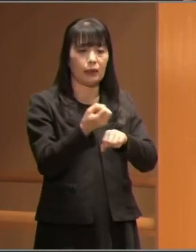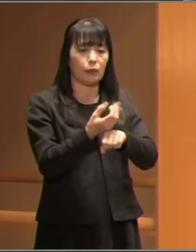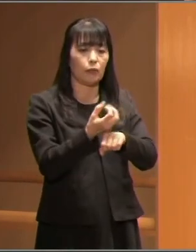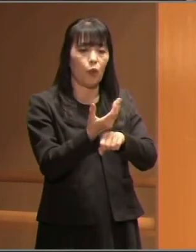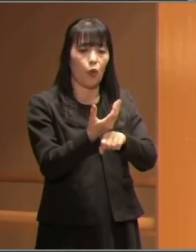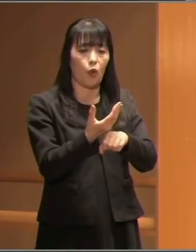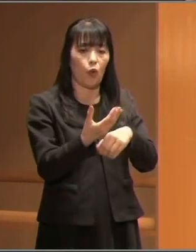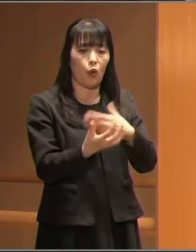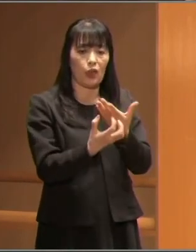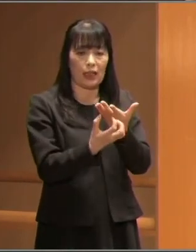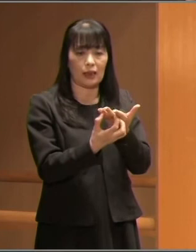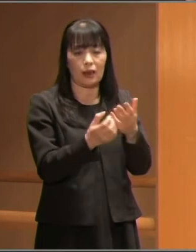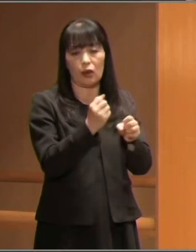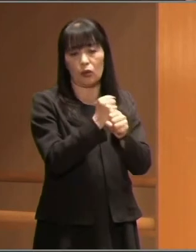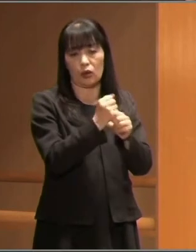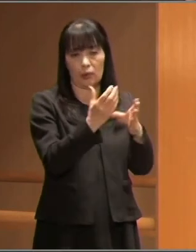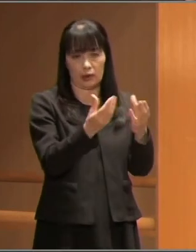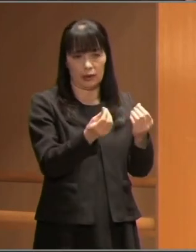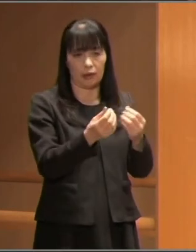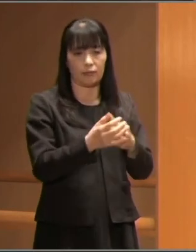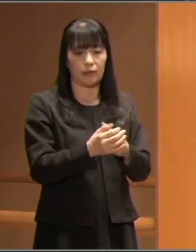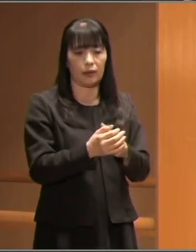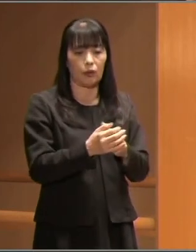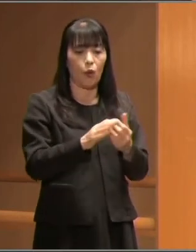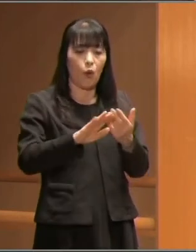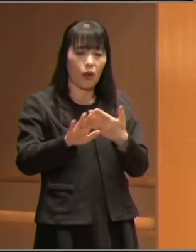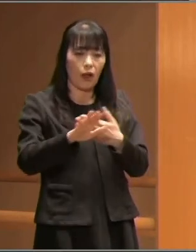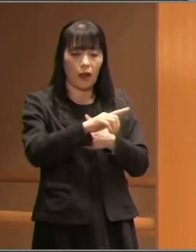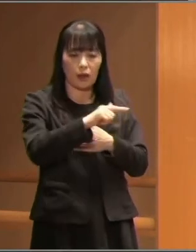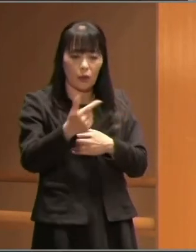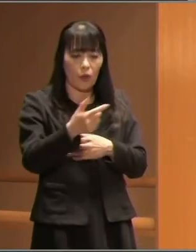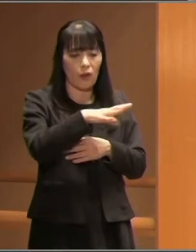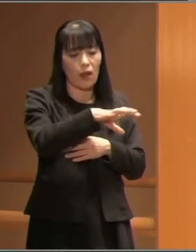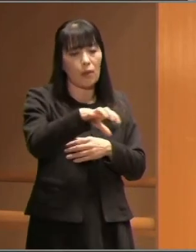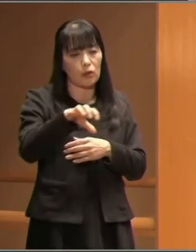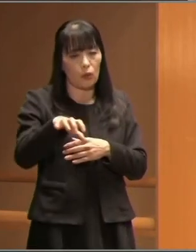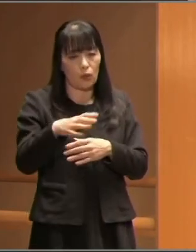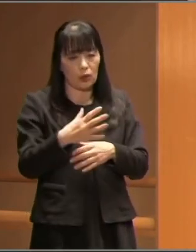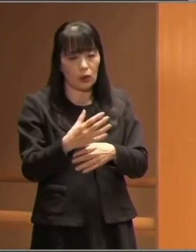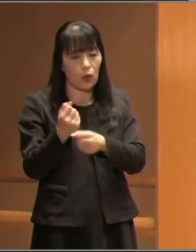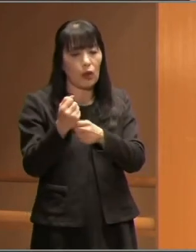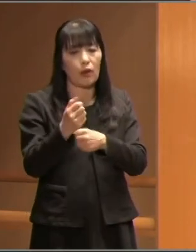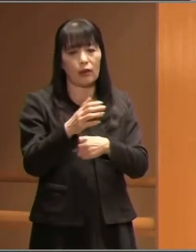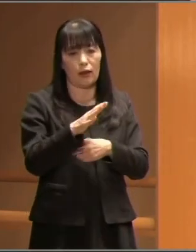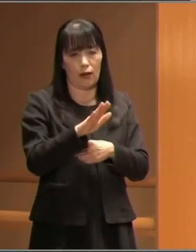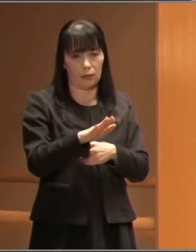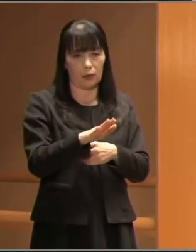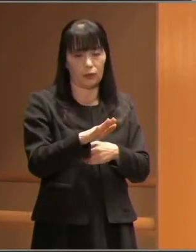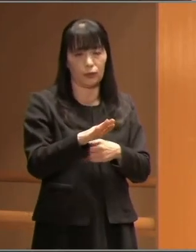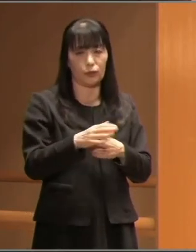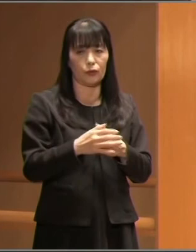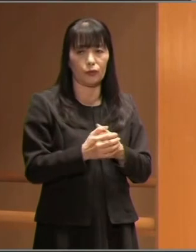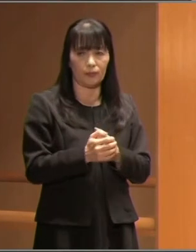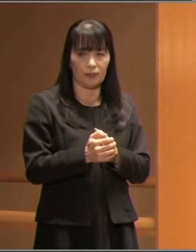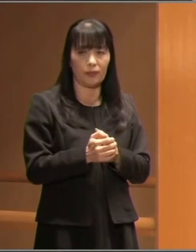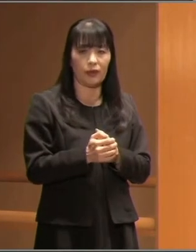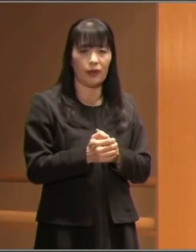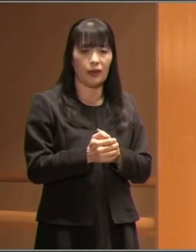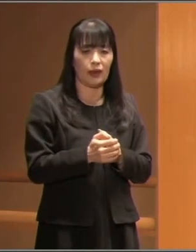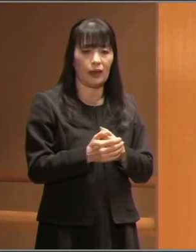This is made with the cloisonné or shippo pottery. And so we have other special